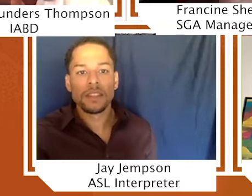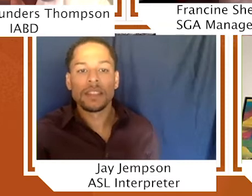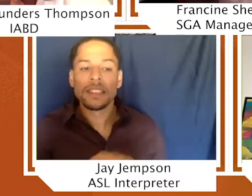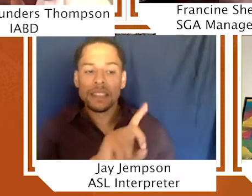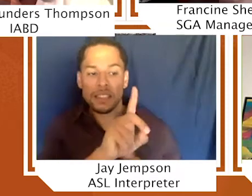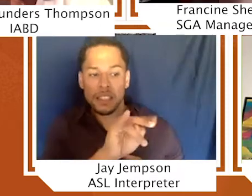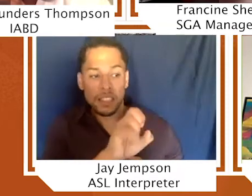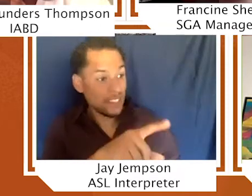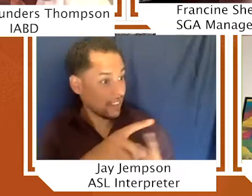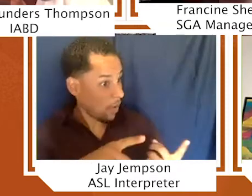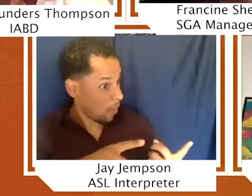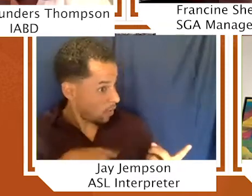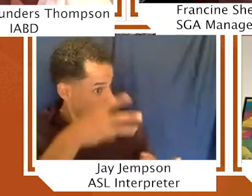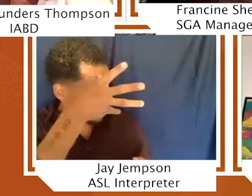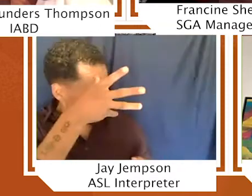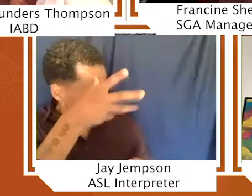some connections.